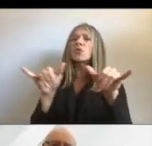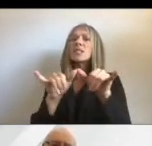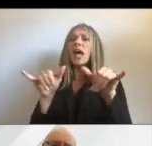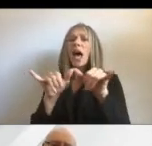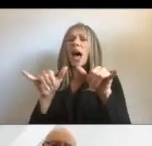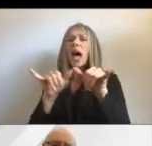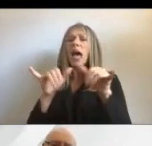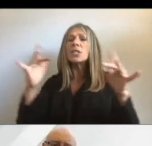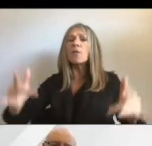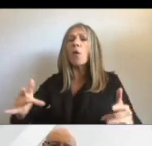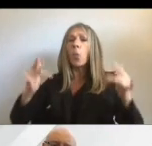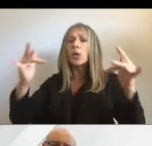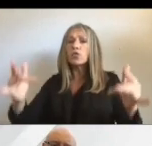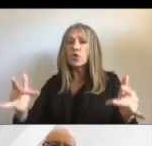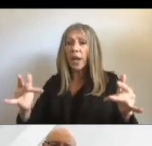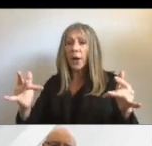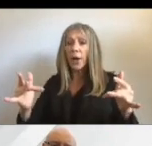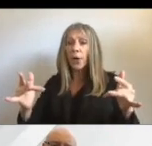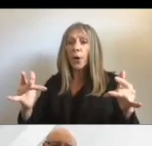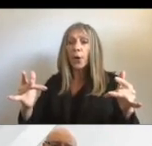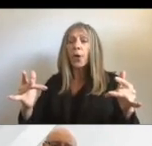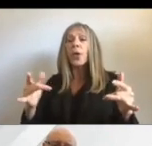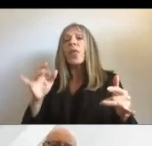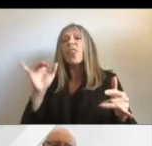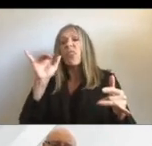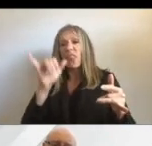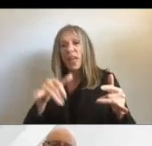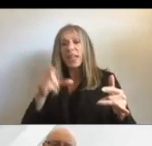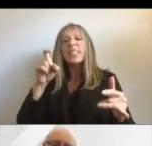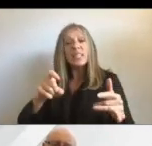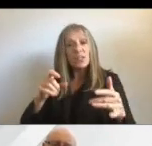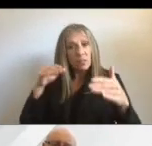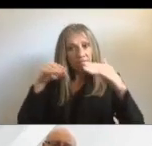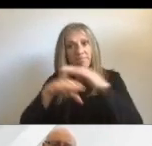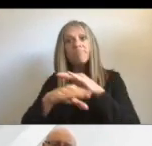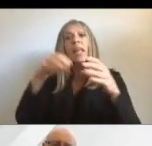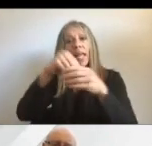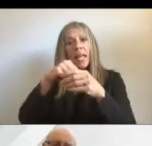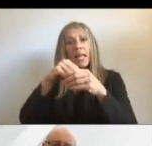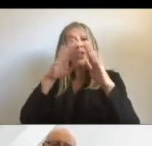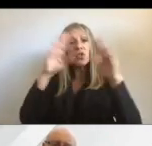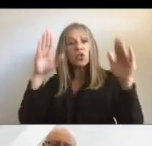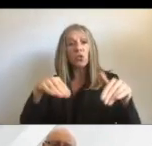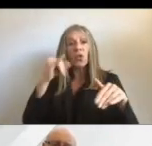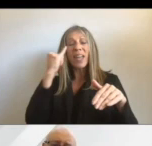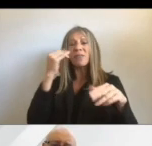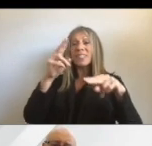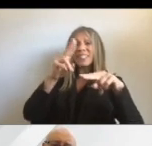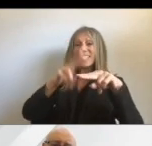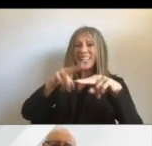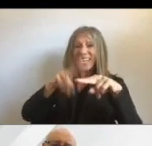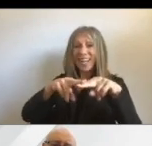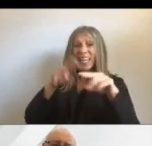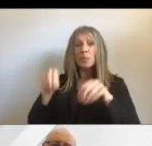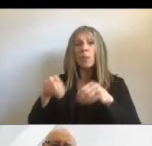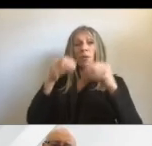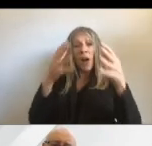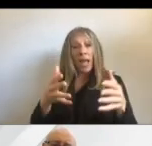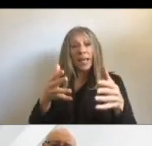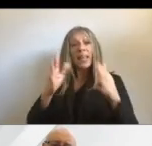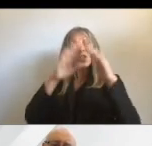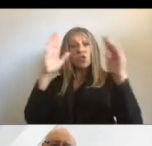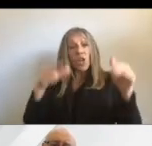pedestrian signal location, each actuation must be accompanied by the speech message, wait.